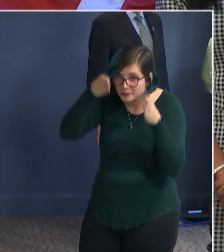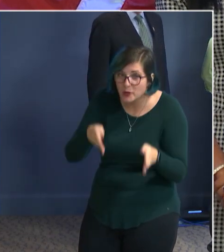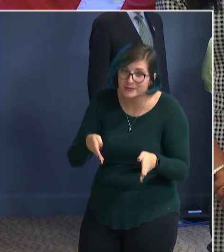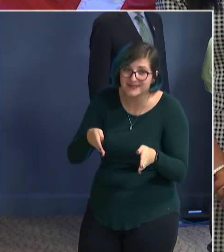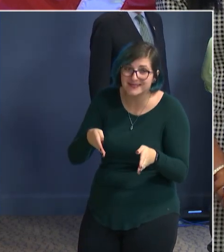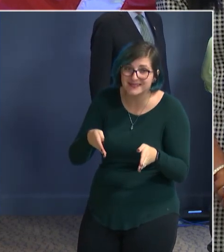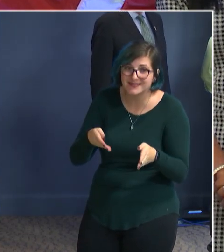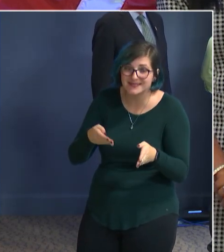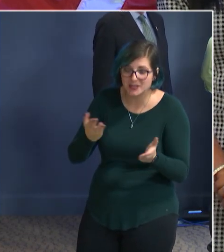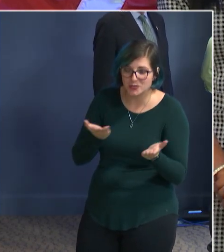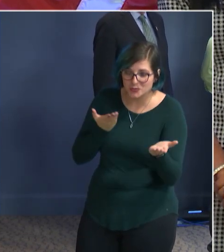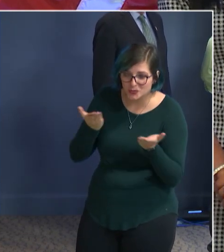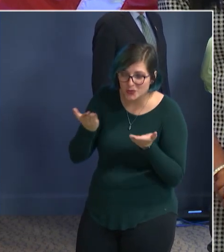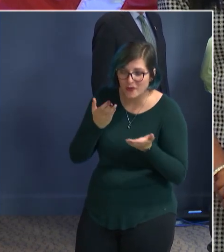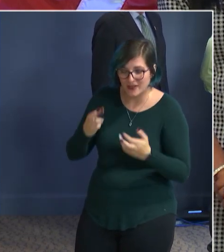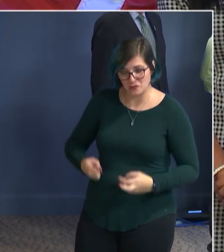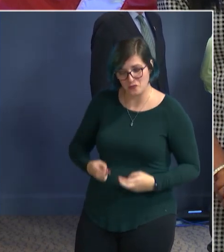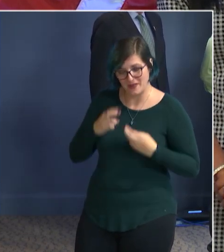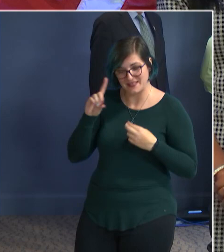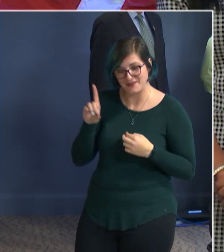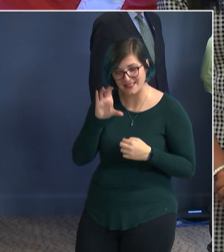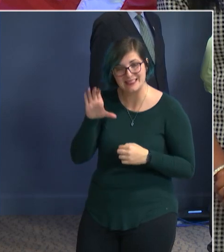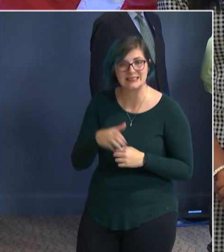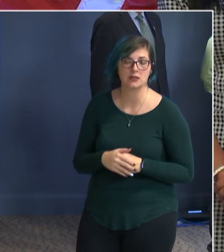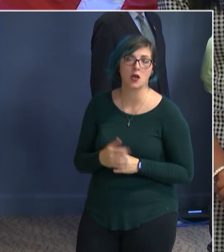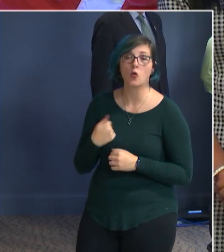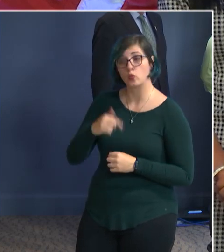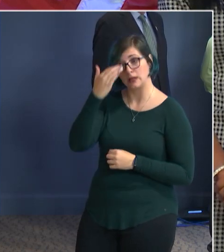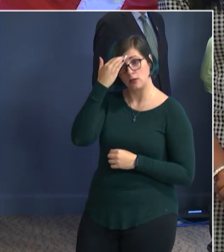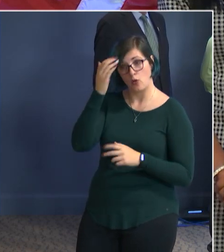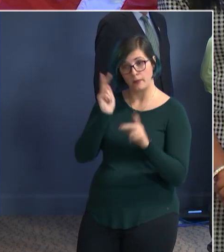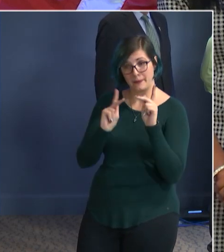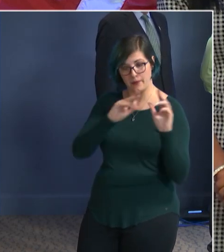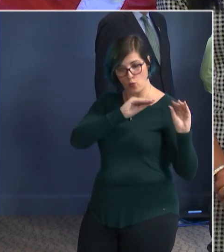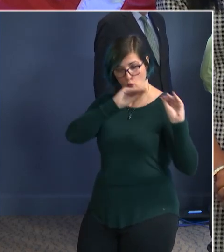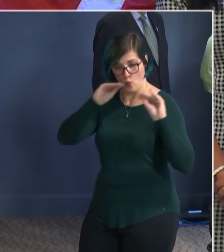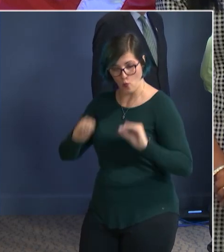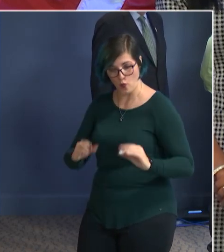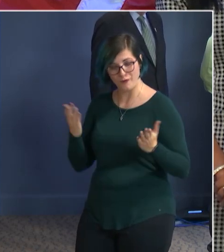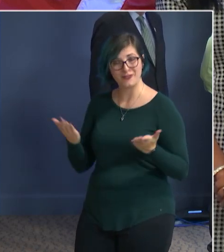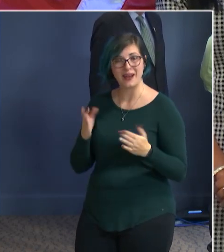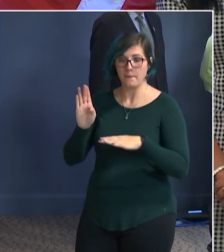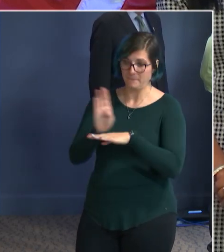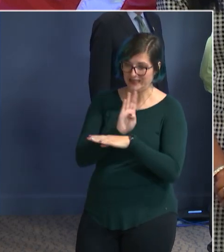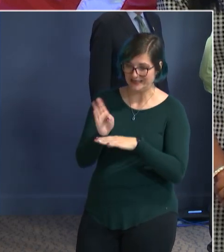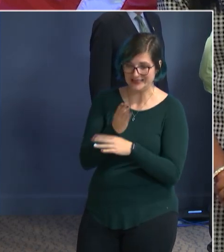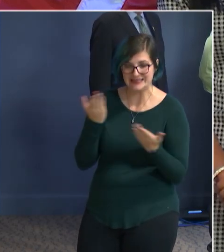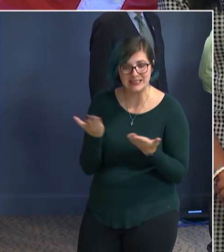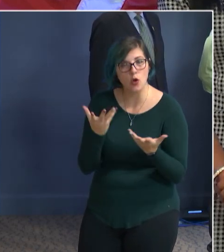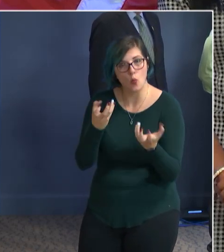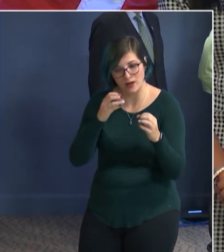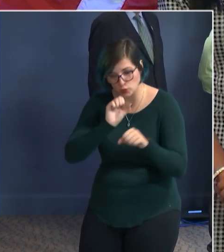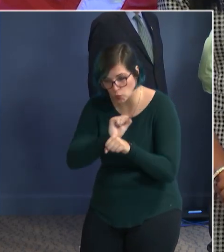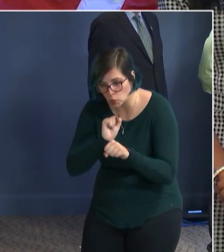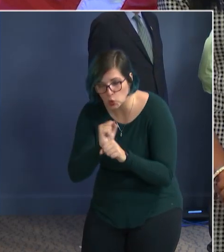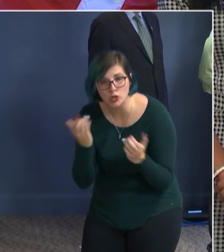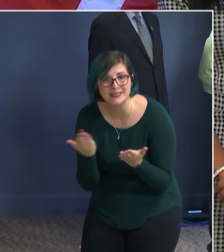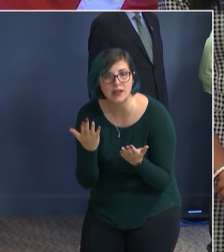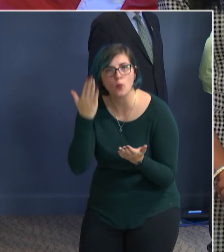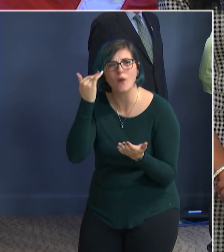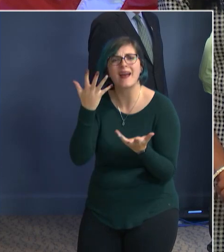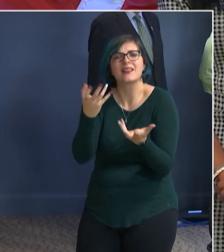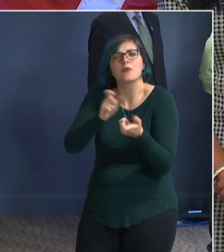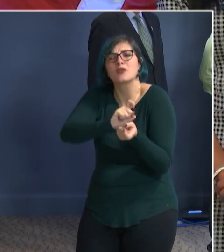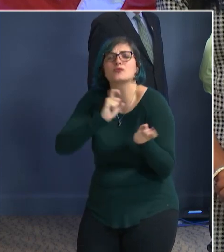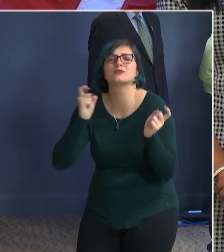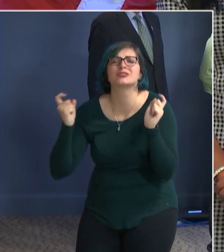the residents of the District of Columbia. We know people move here, their businesses here, and they want to work here because they want to change the